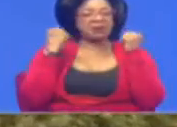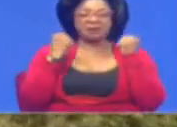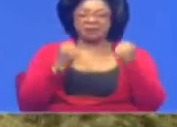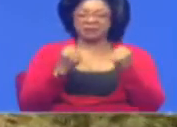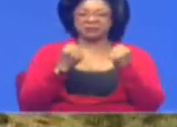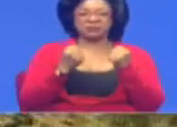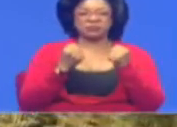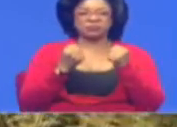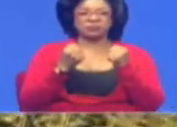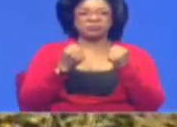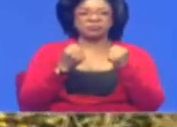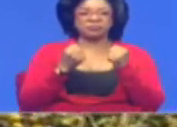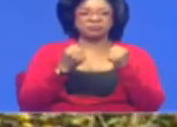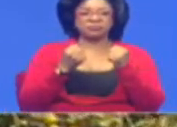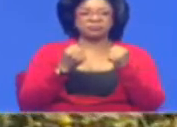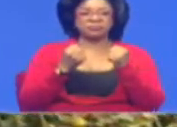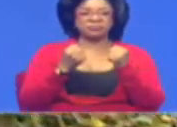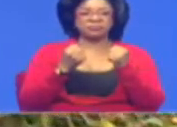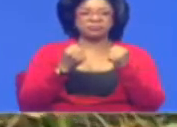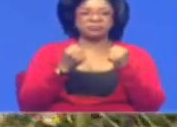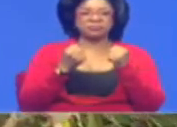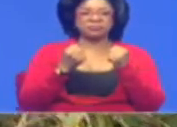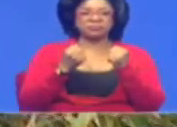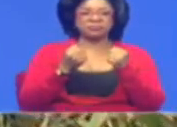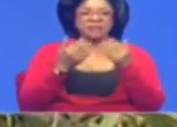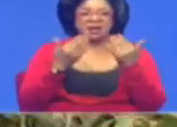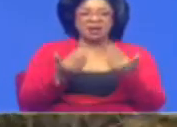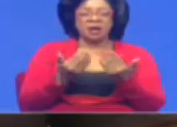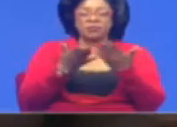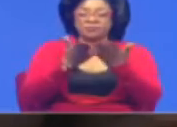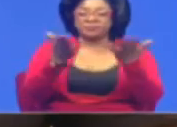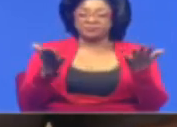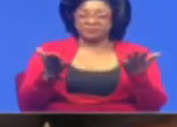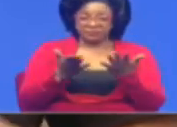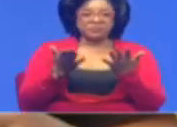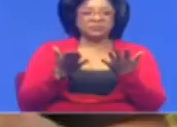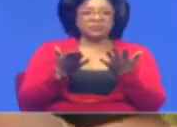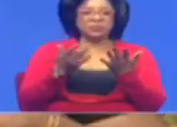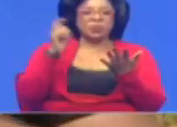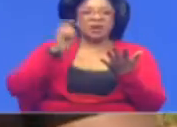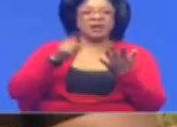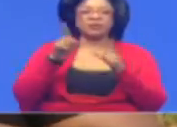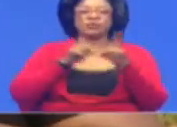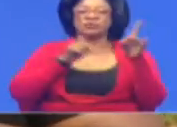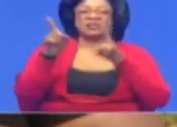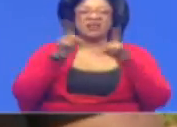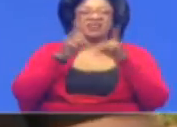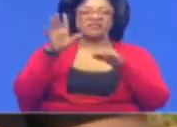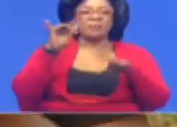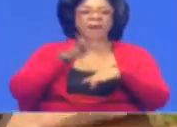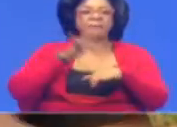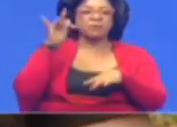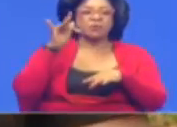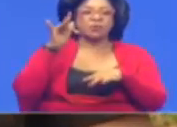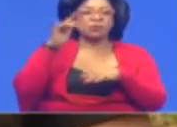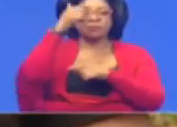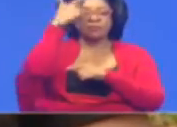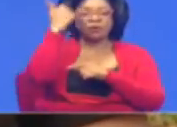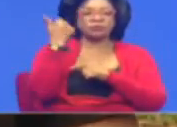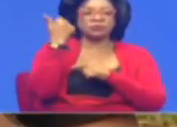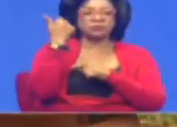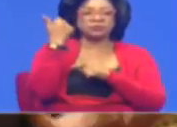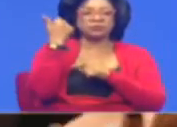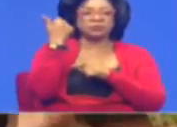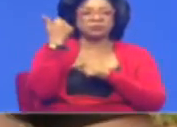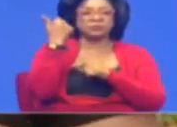side. Around two, so. In this now shrinking domain of the dead. We had to travel all the way from Embu to, unfortunately, we had